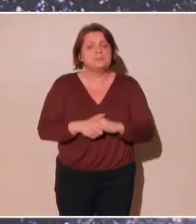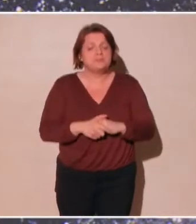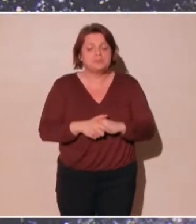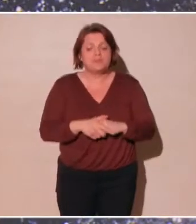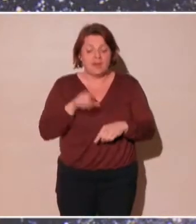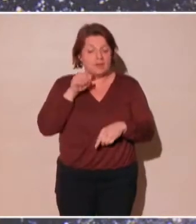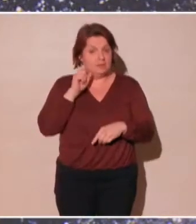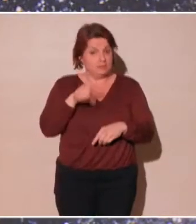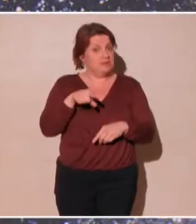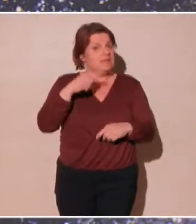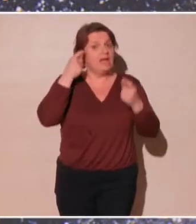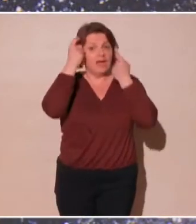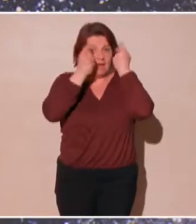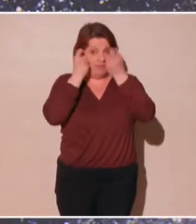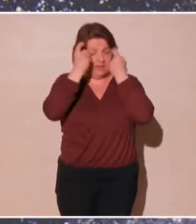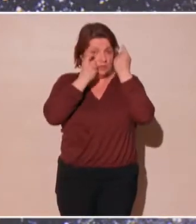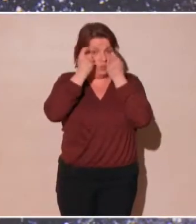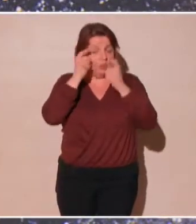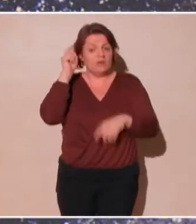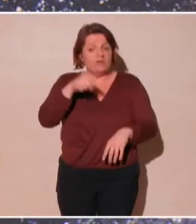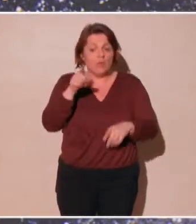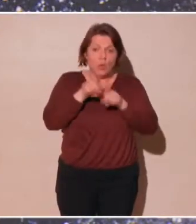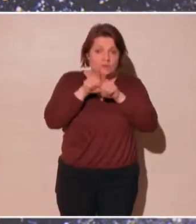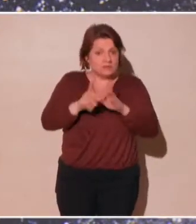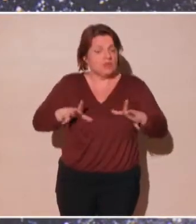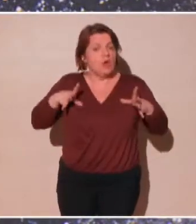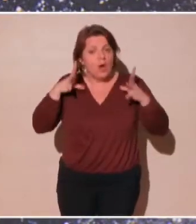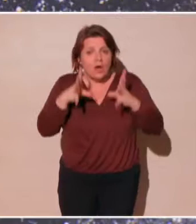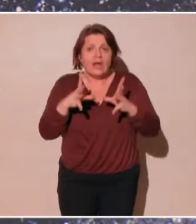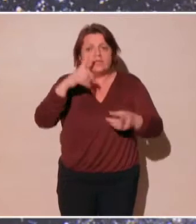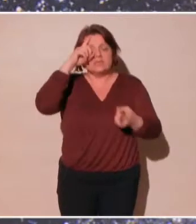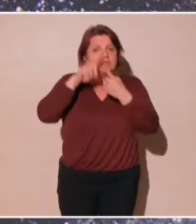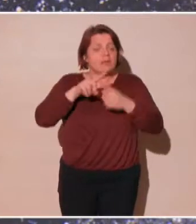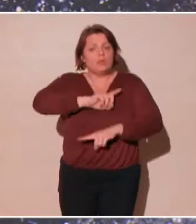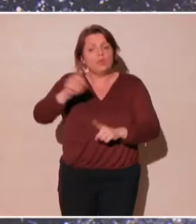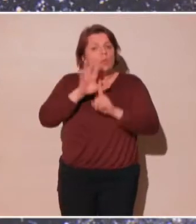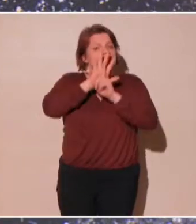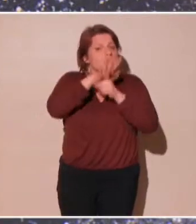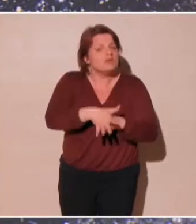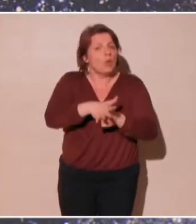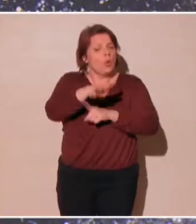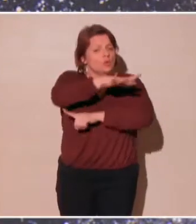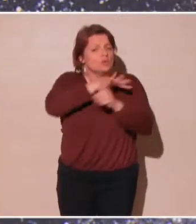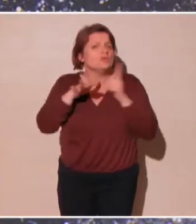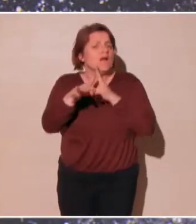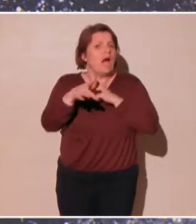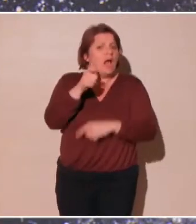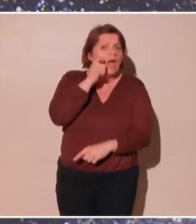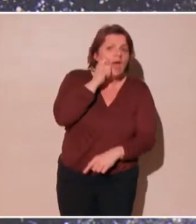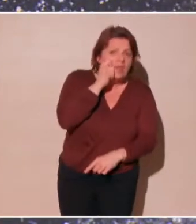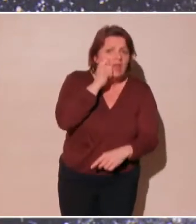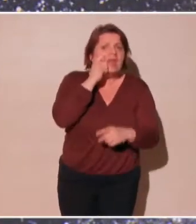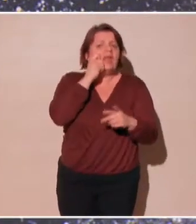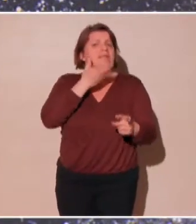create the code of ethics around AI. We need to commit to non-discrimination in social matters, sexual,